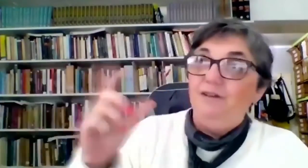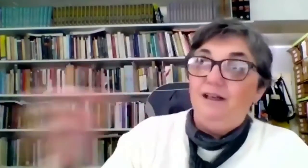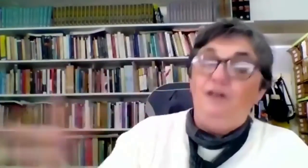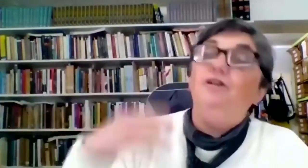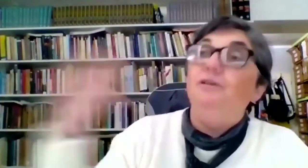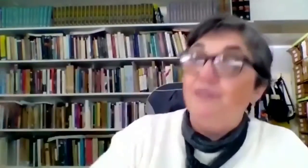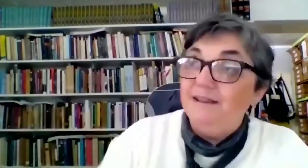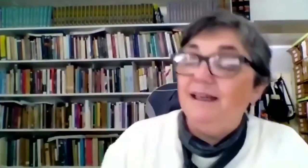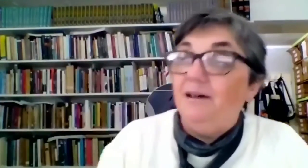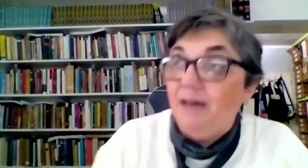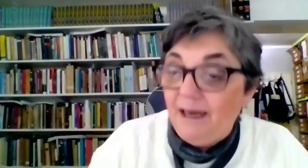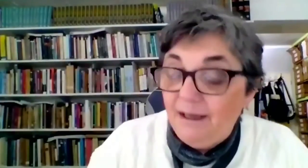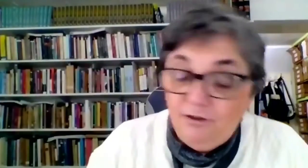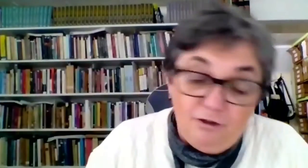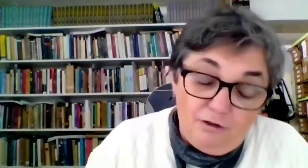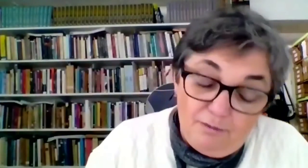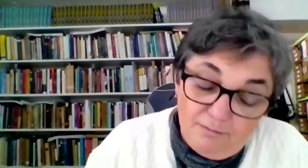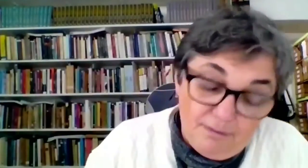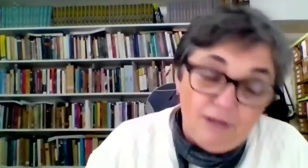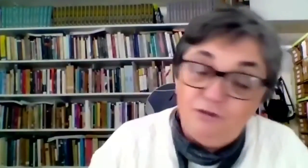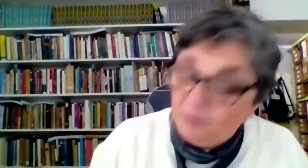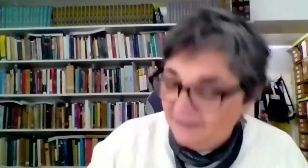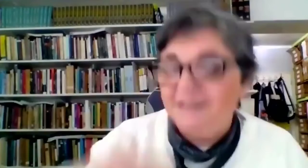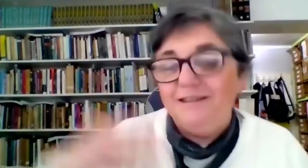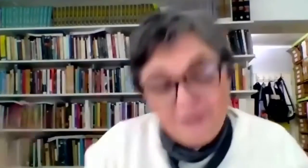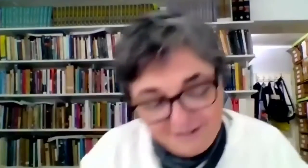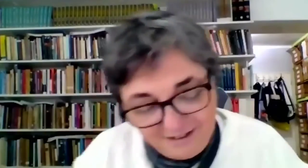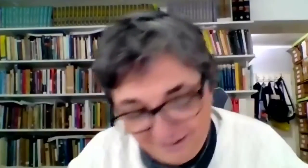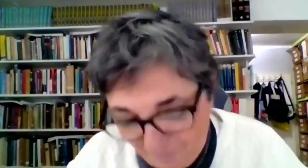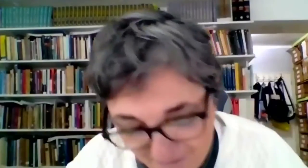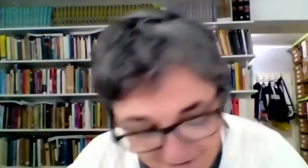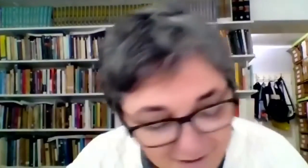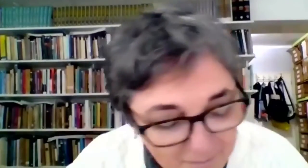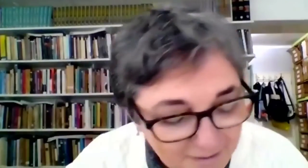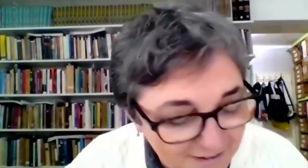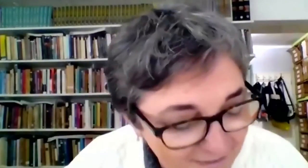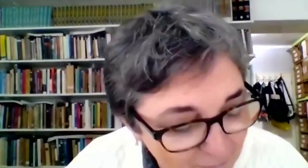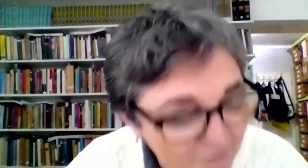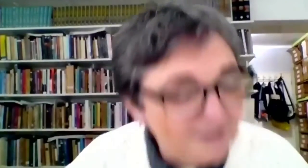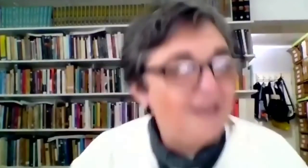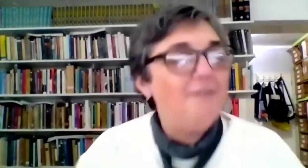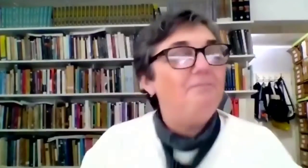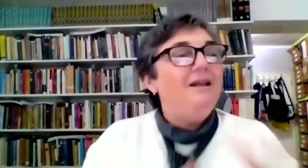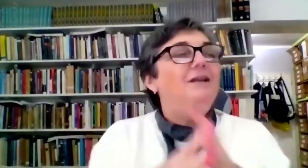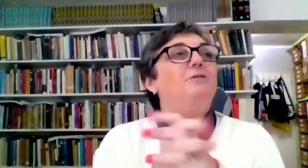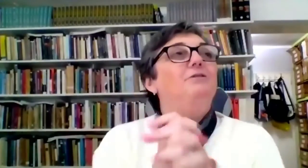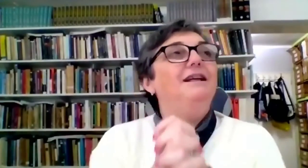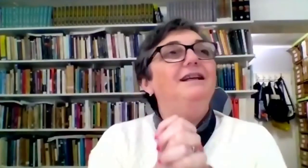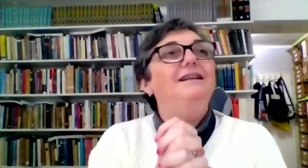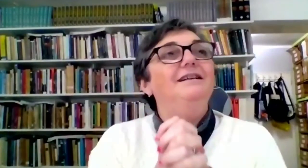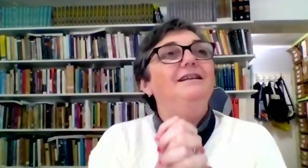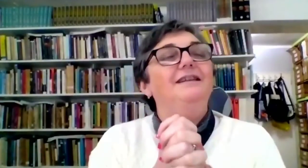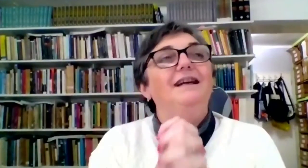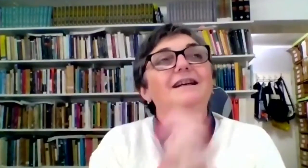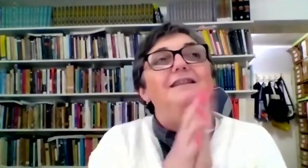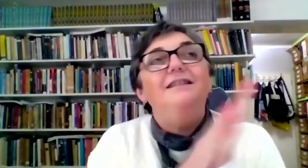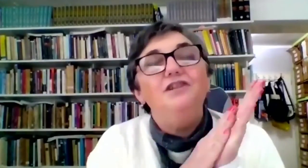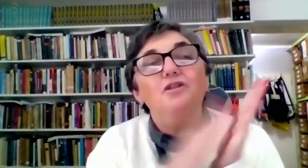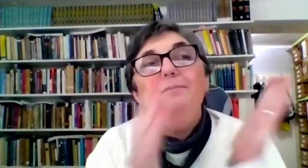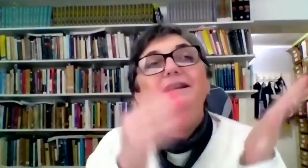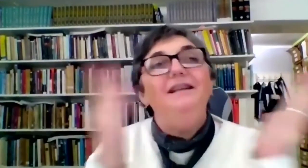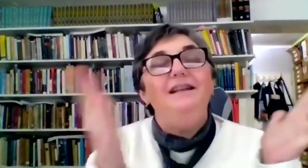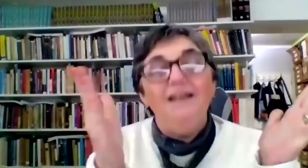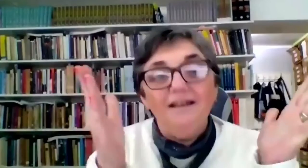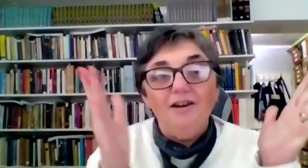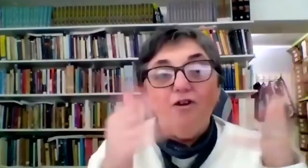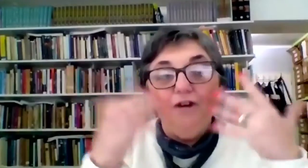because this doctor would face the fascist eugenic experts in a